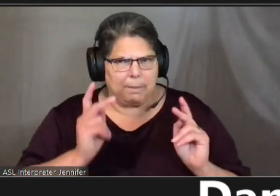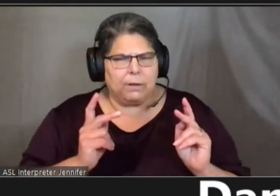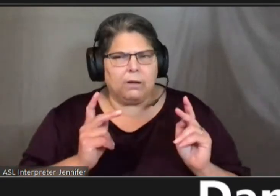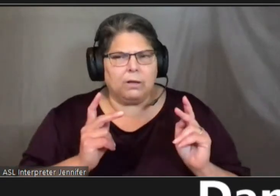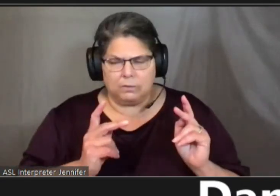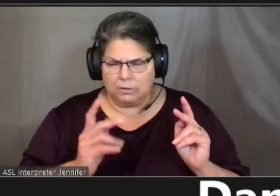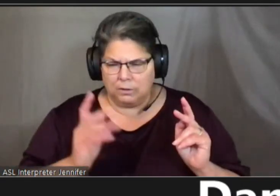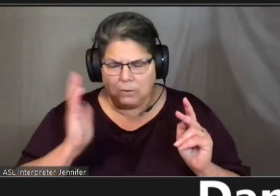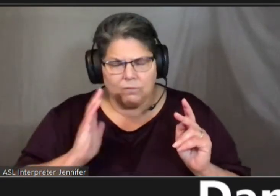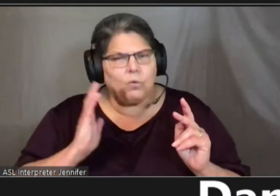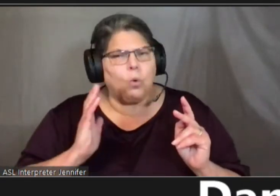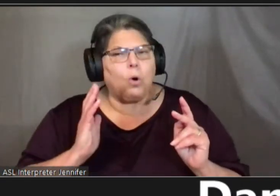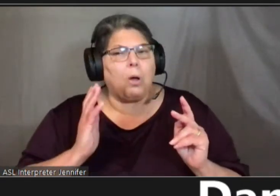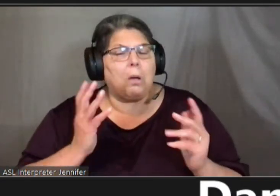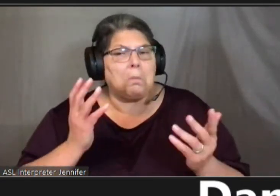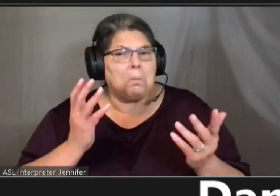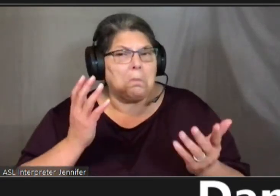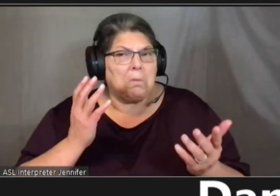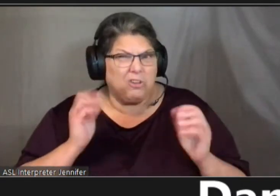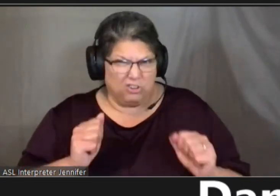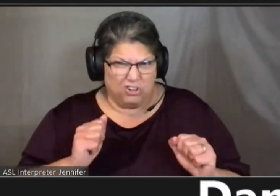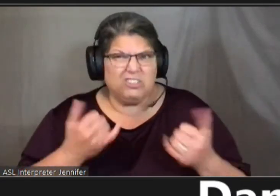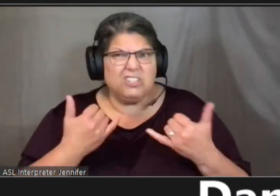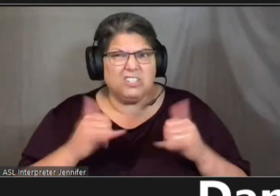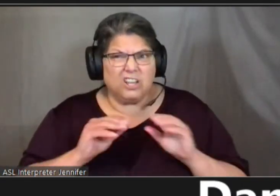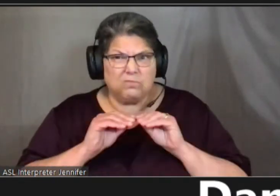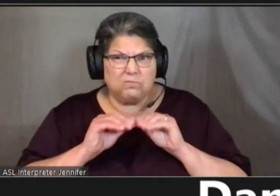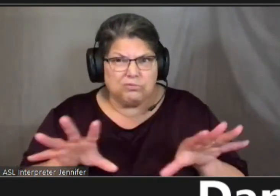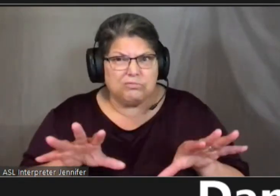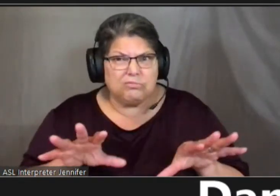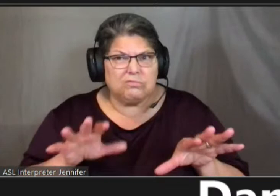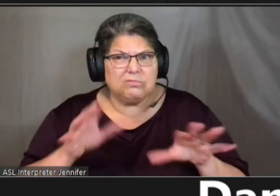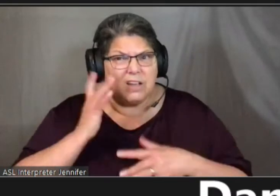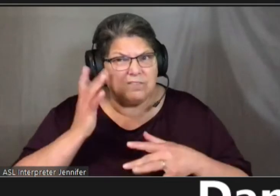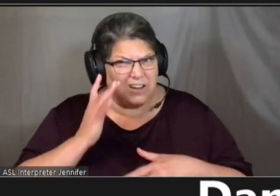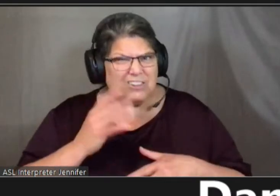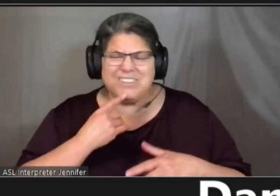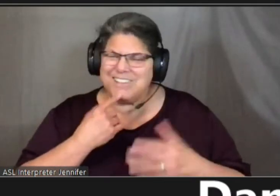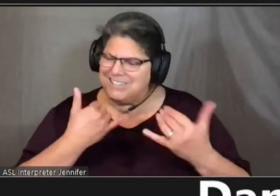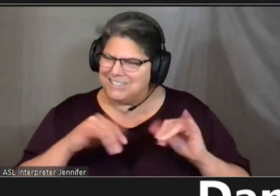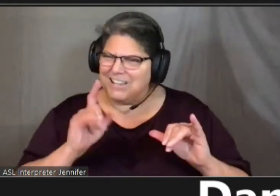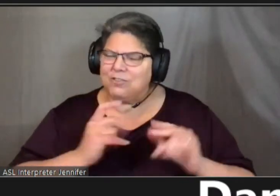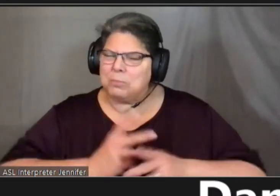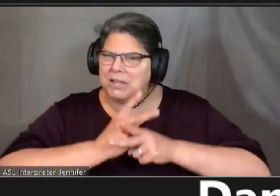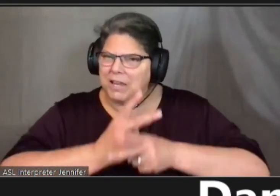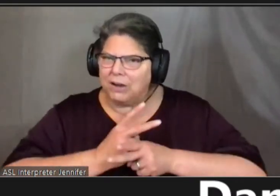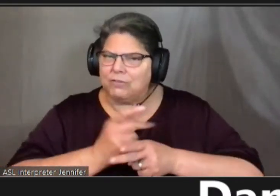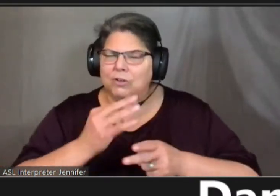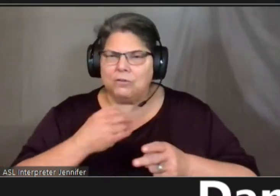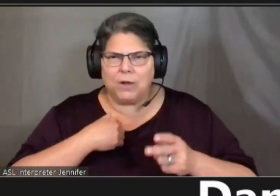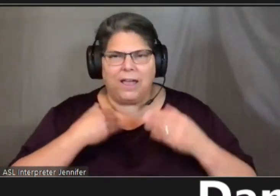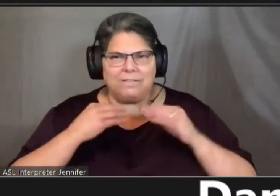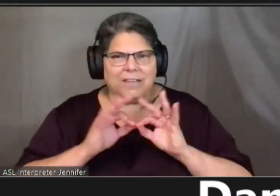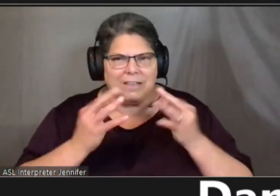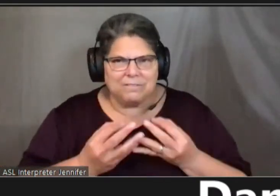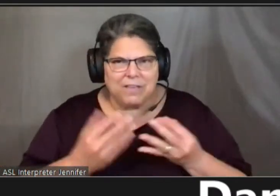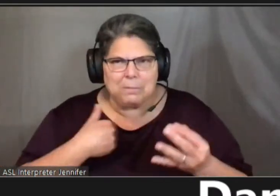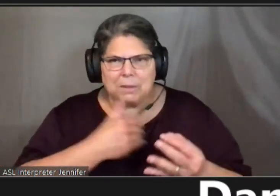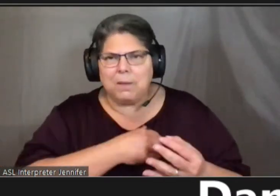from the possibility that they could still transmit the virus. I think you said that's still cautionary with vulnerable family members or work